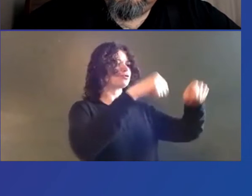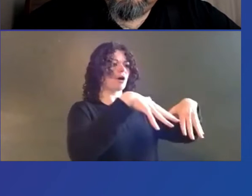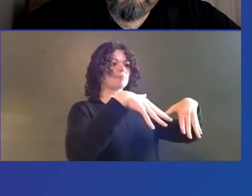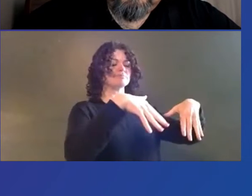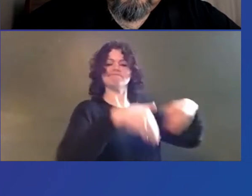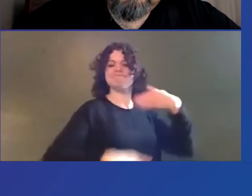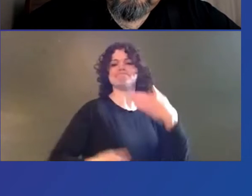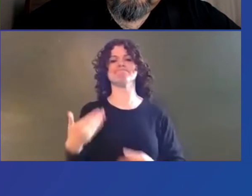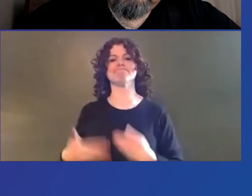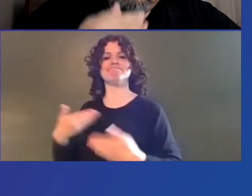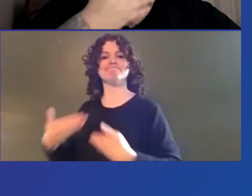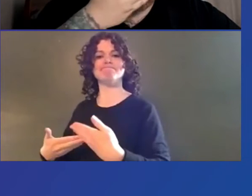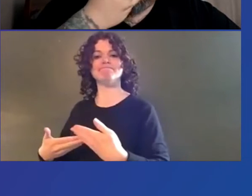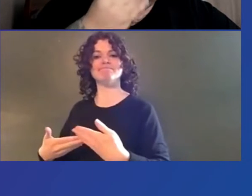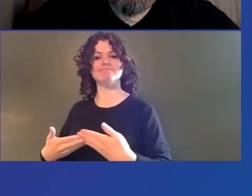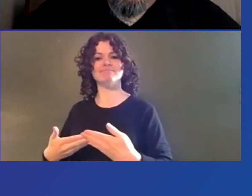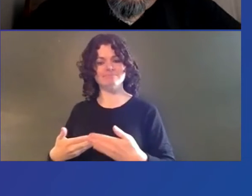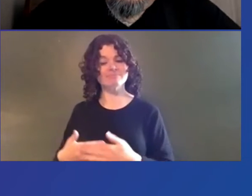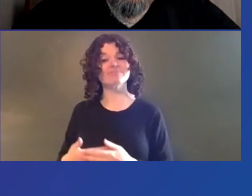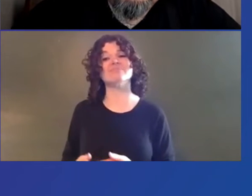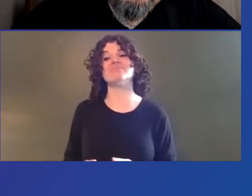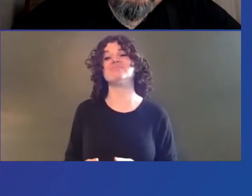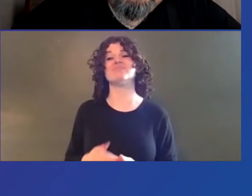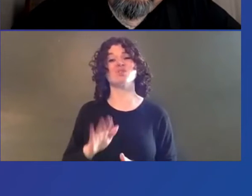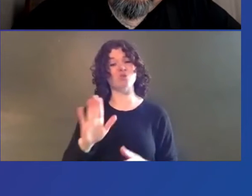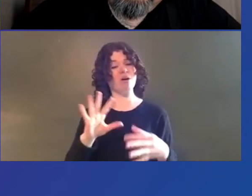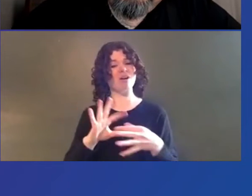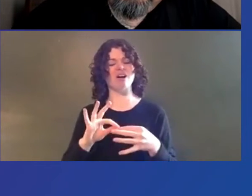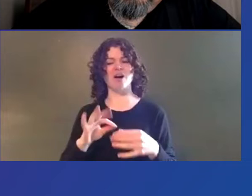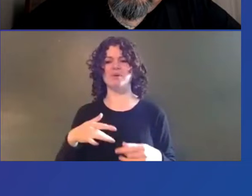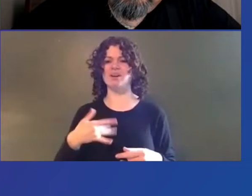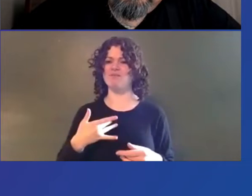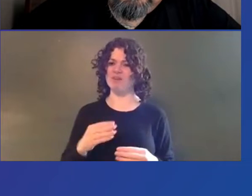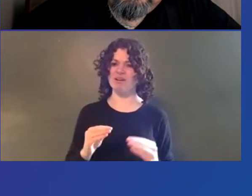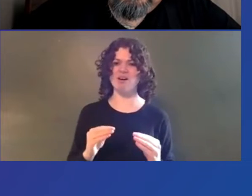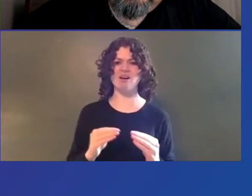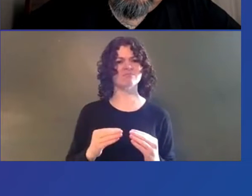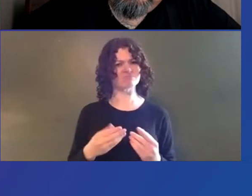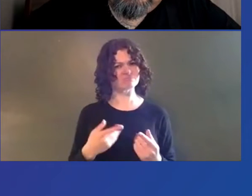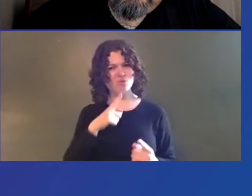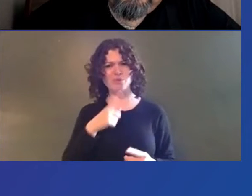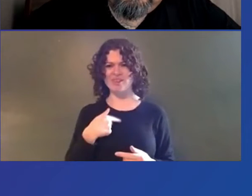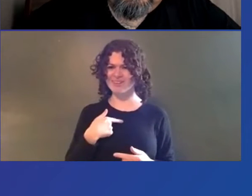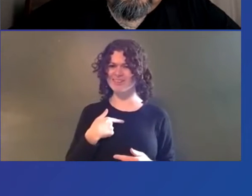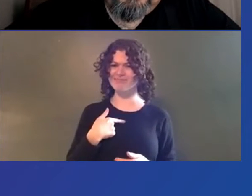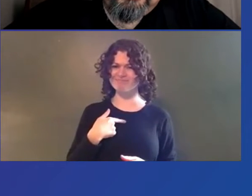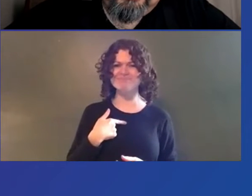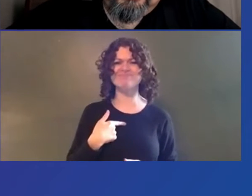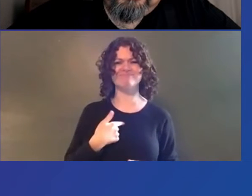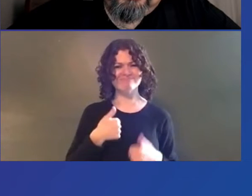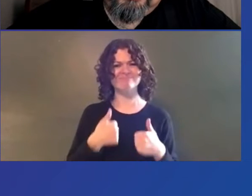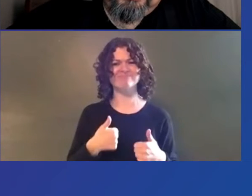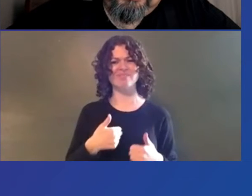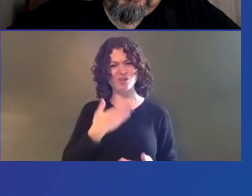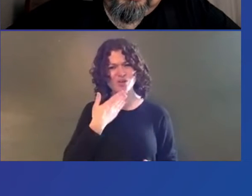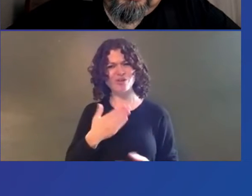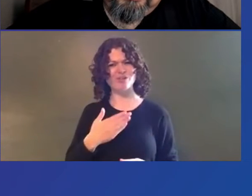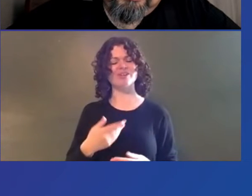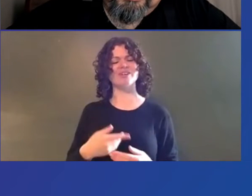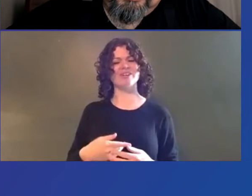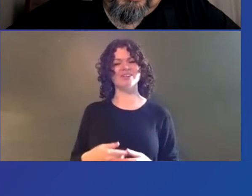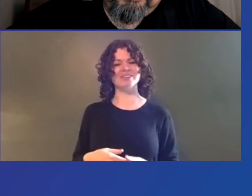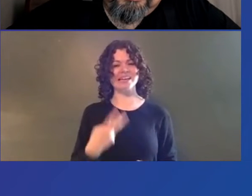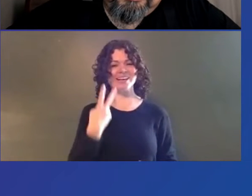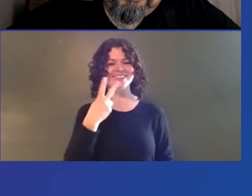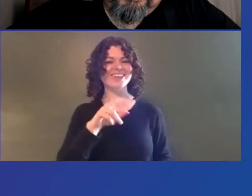I feel very affirmed, and that some of the other speakers are in the chat saying the same thing. There's something about